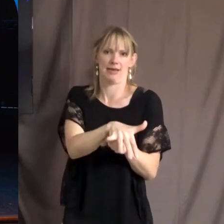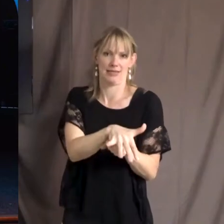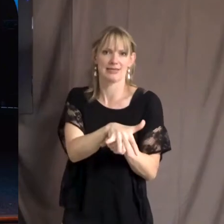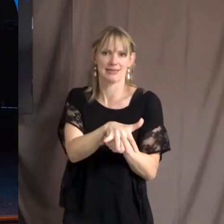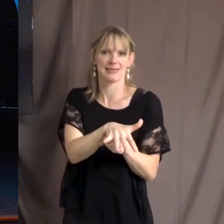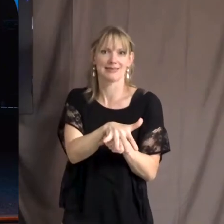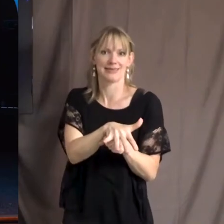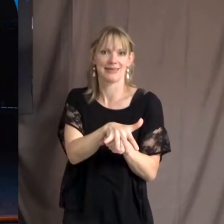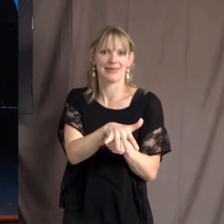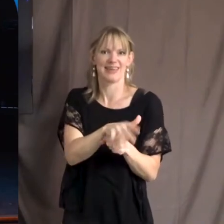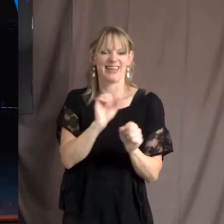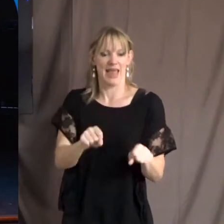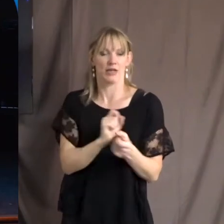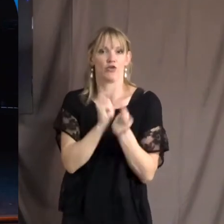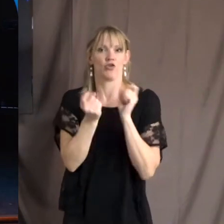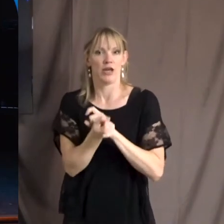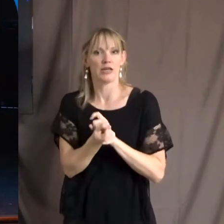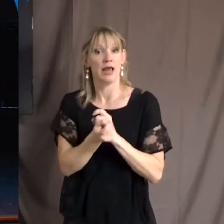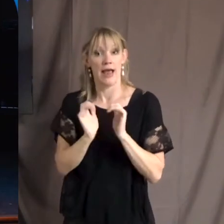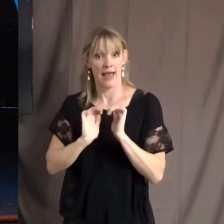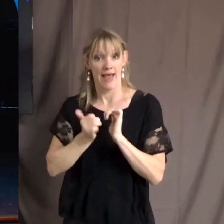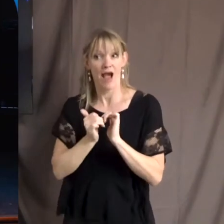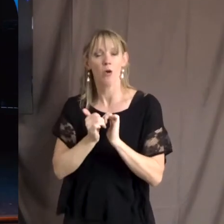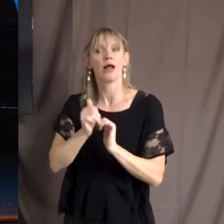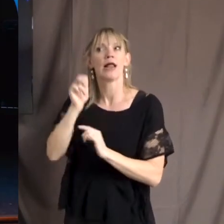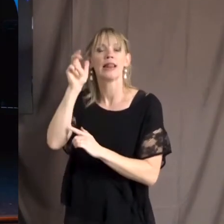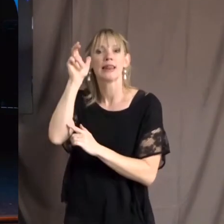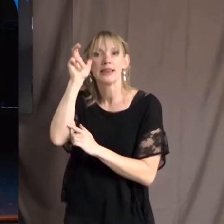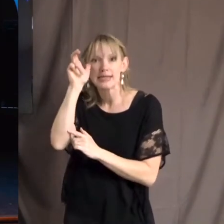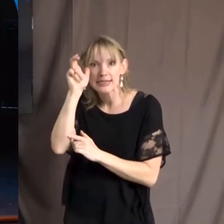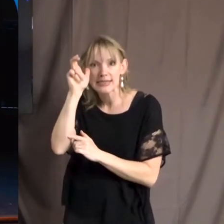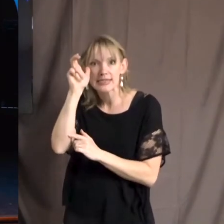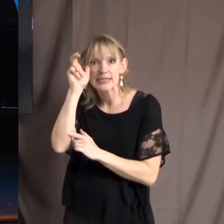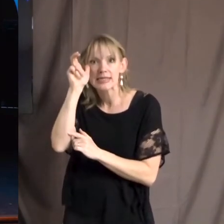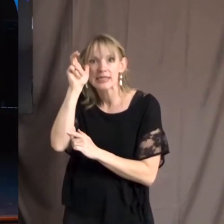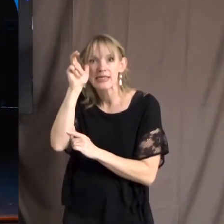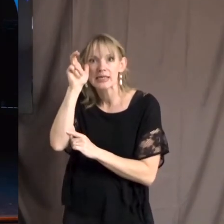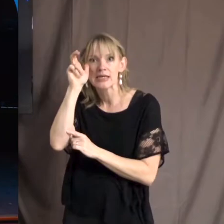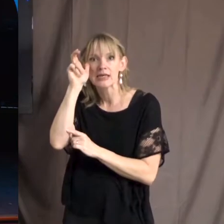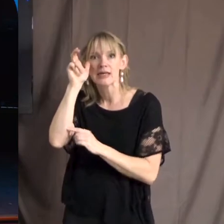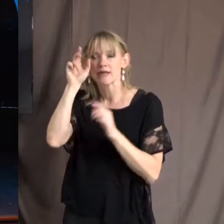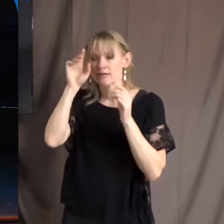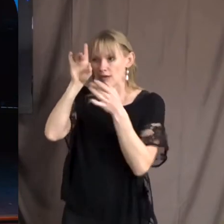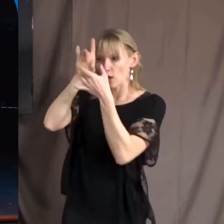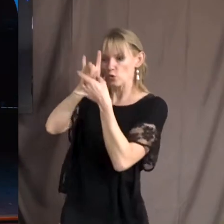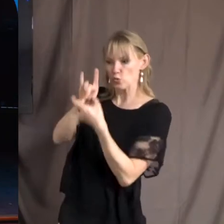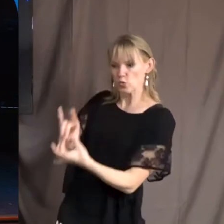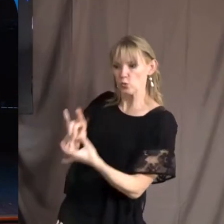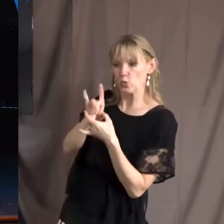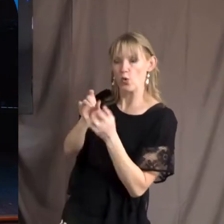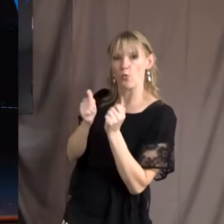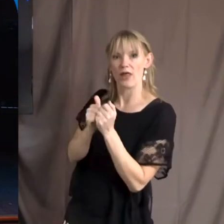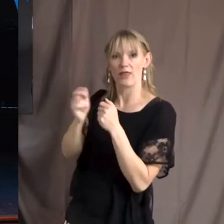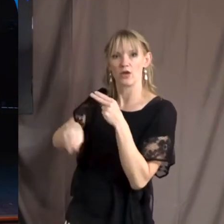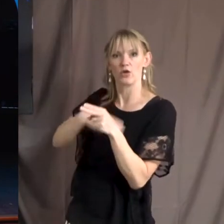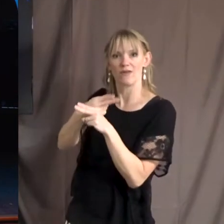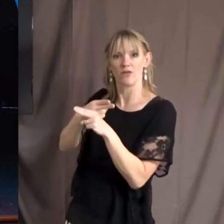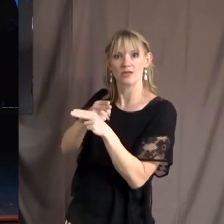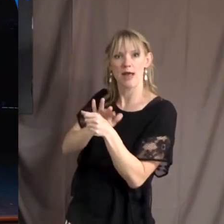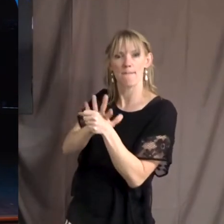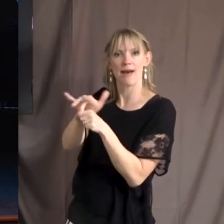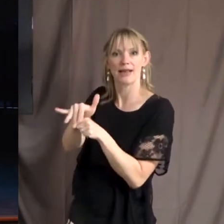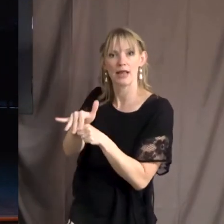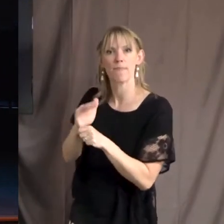listen and begin to attune ourselves to the abundant nature of this universe. I love in our evolved initiatives, our